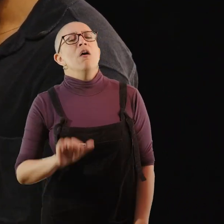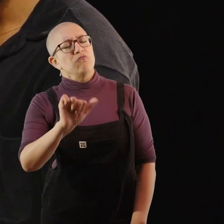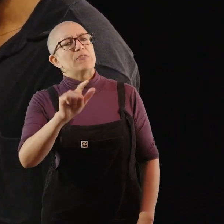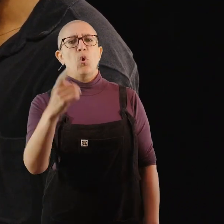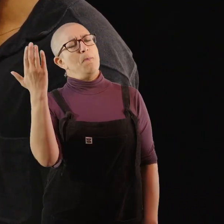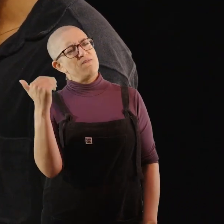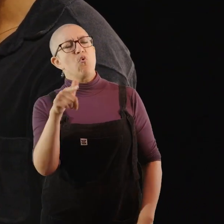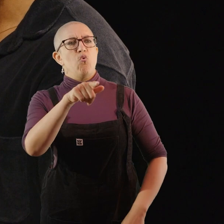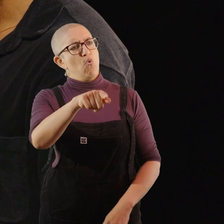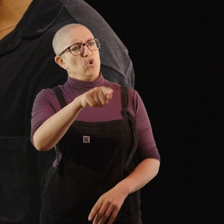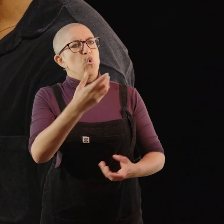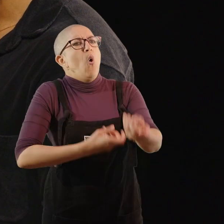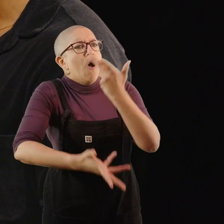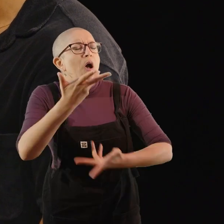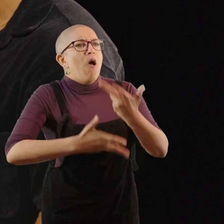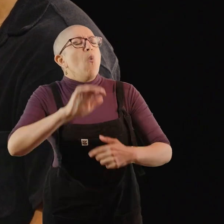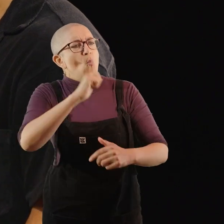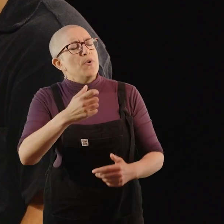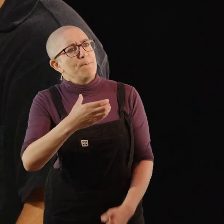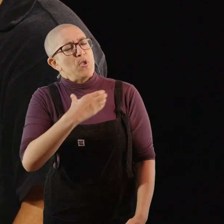then that made you break this enterprise to me?